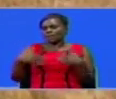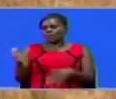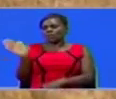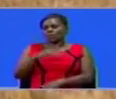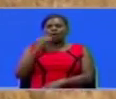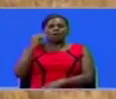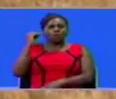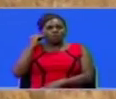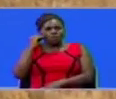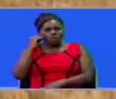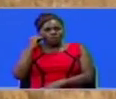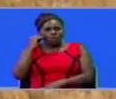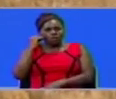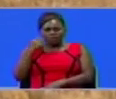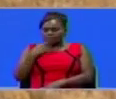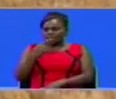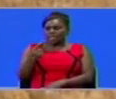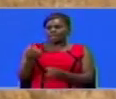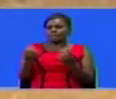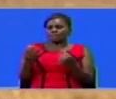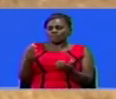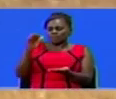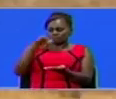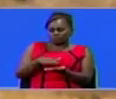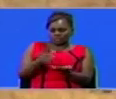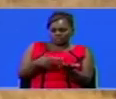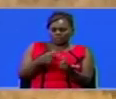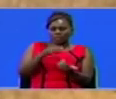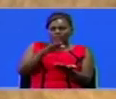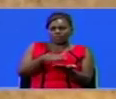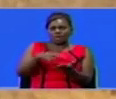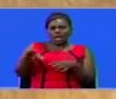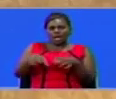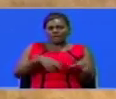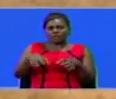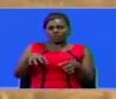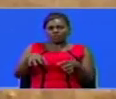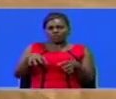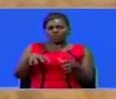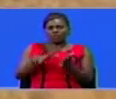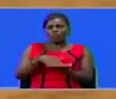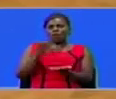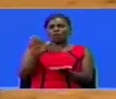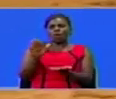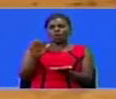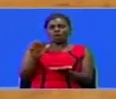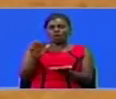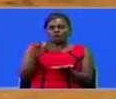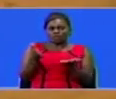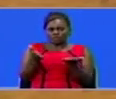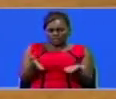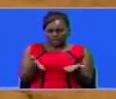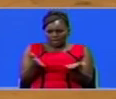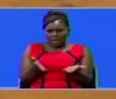nyumbani. Joseph told the lead wildlife numbers have decreased and in their place livestock numbers have swollen, decimating